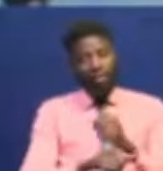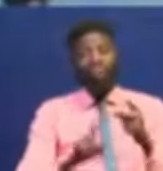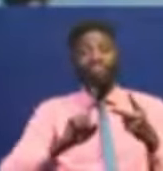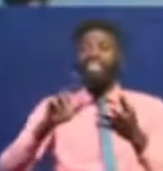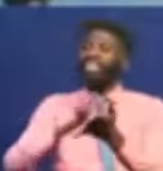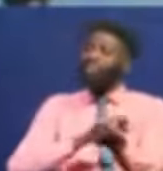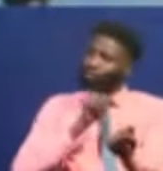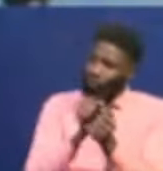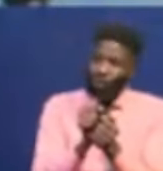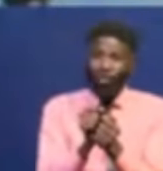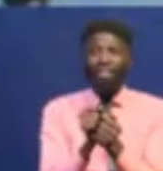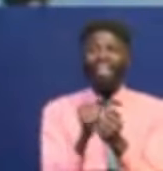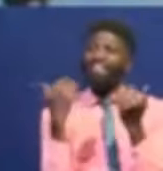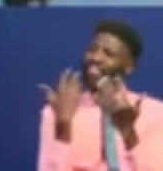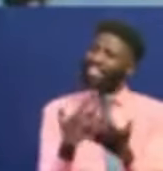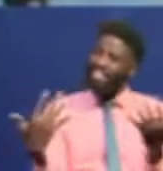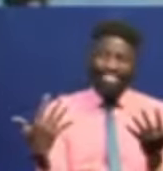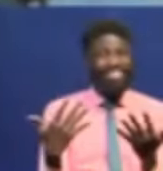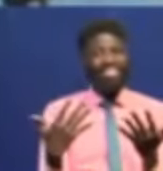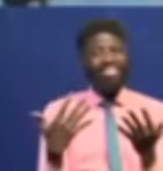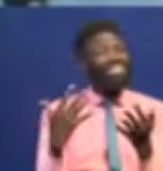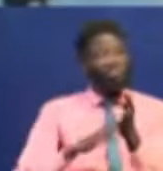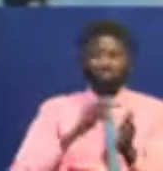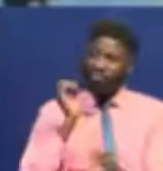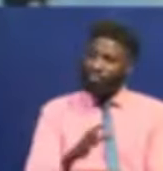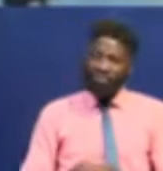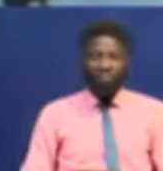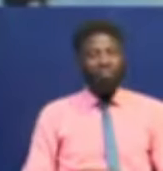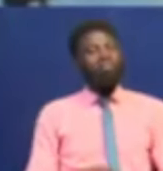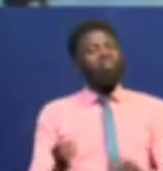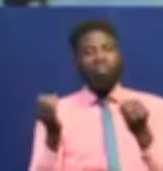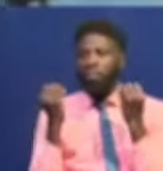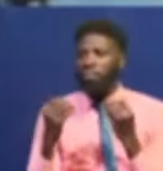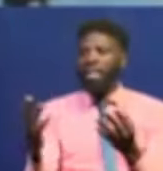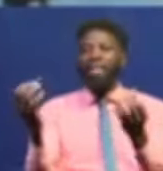of hard-earned earnings. There are many people, Linus,